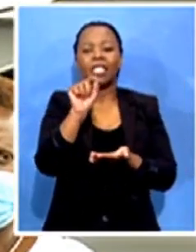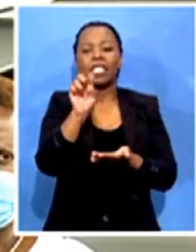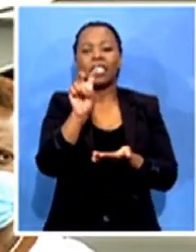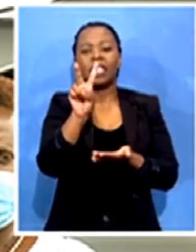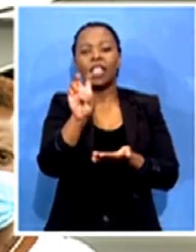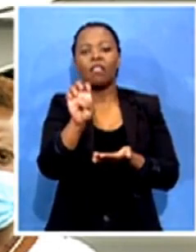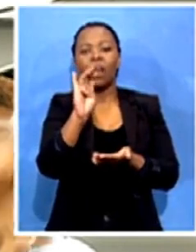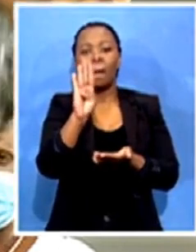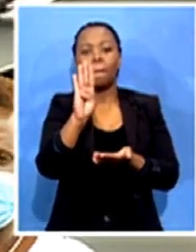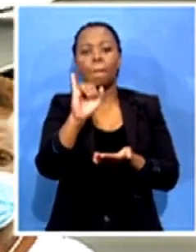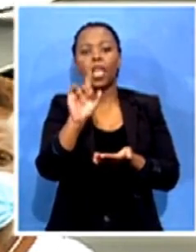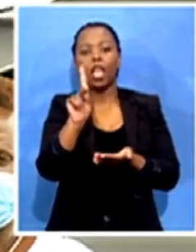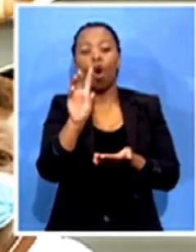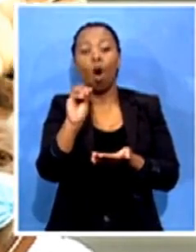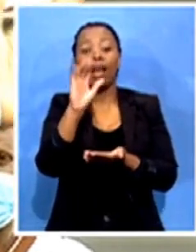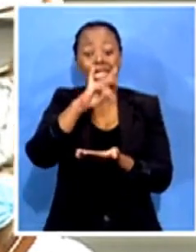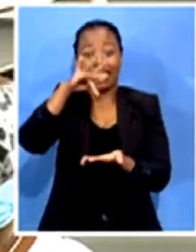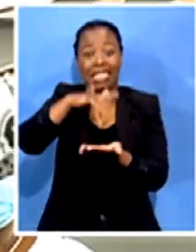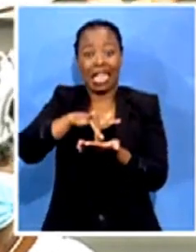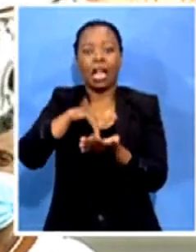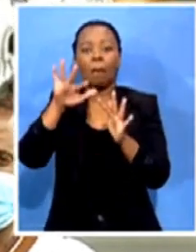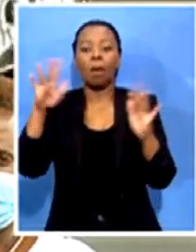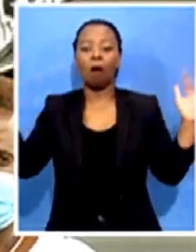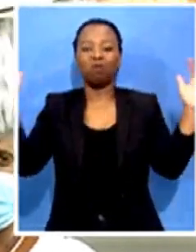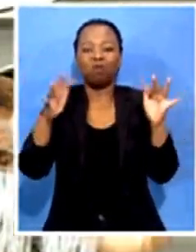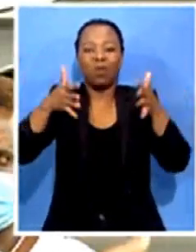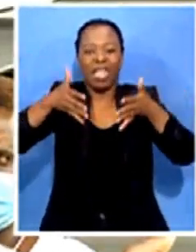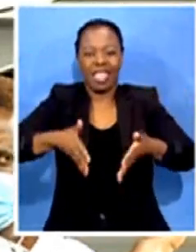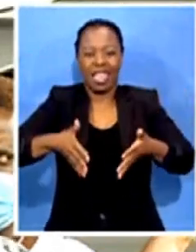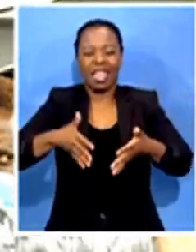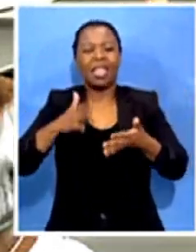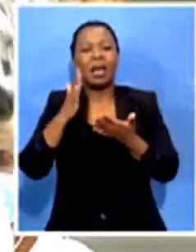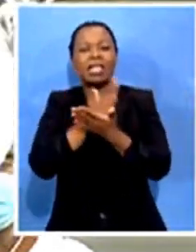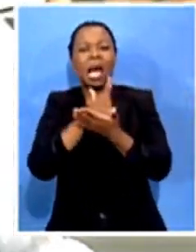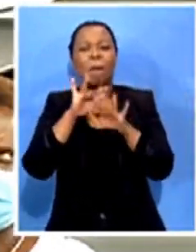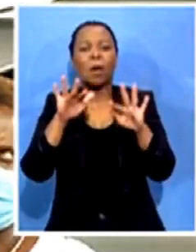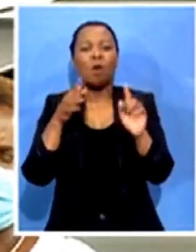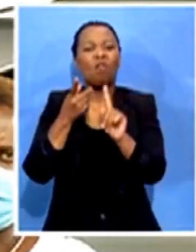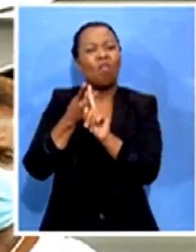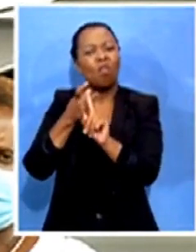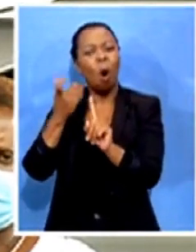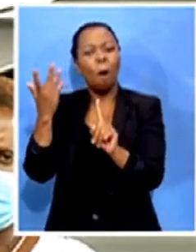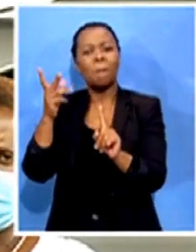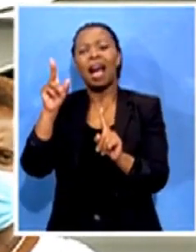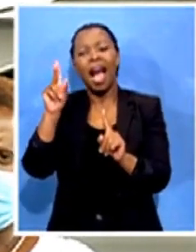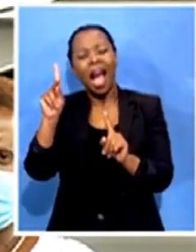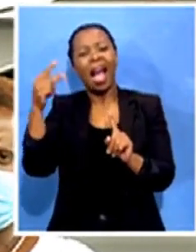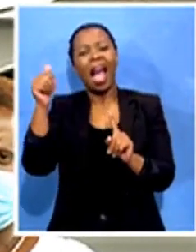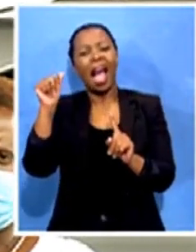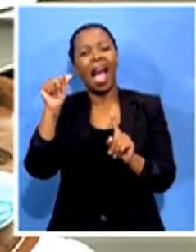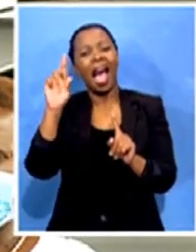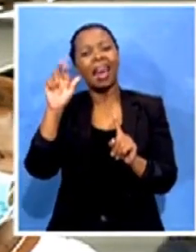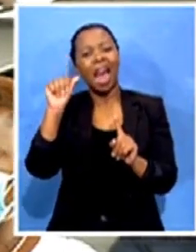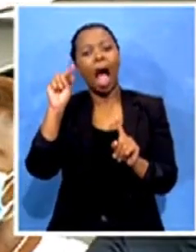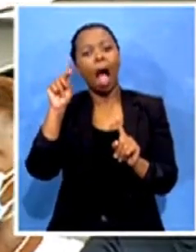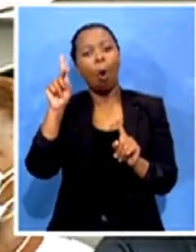people who are coming as far as Karankua, where we have a complex that's managing,